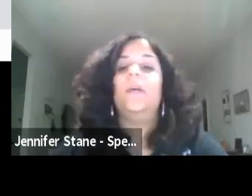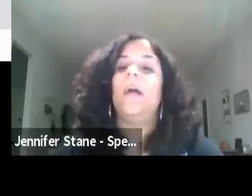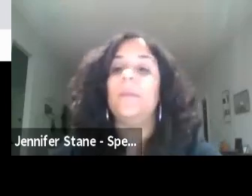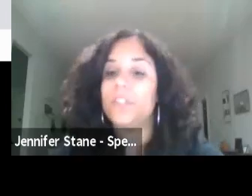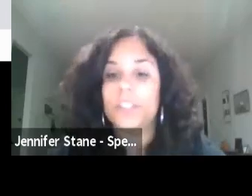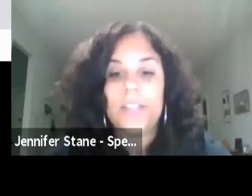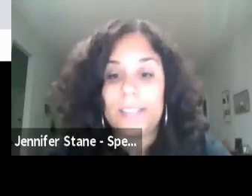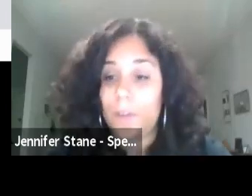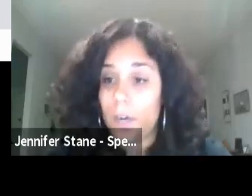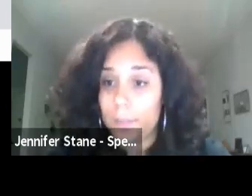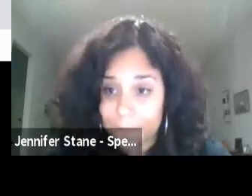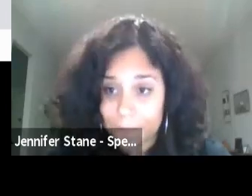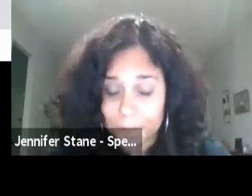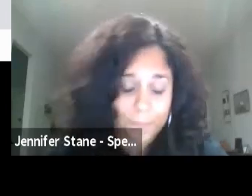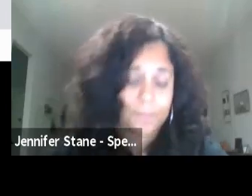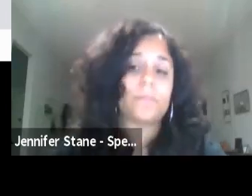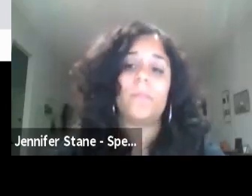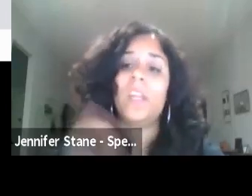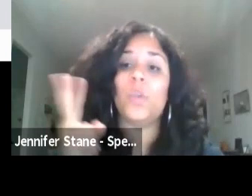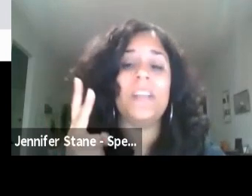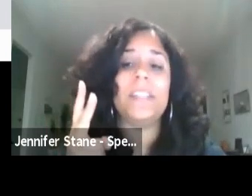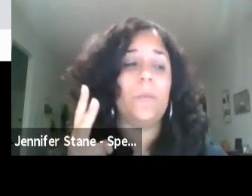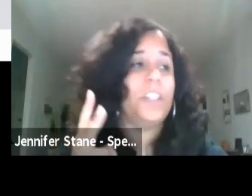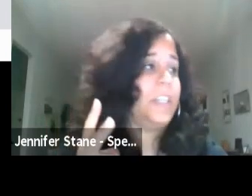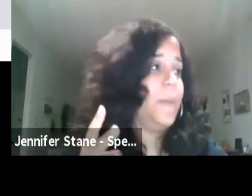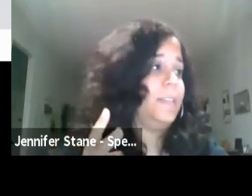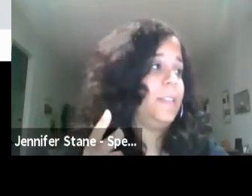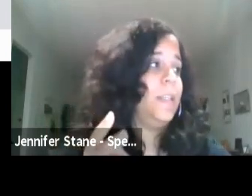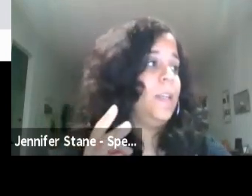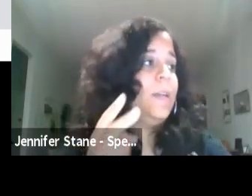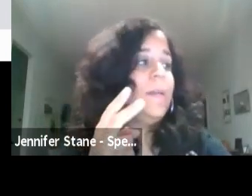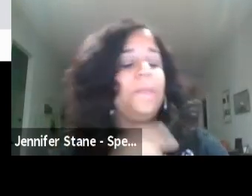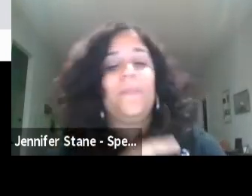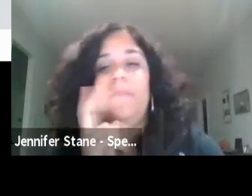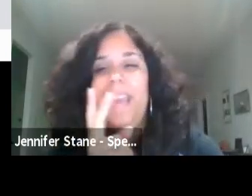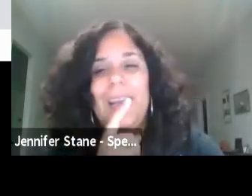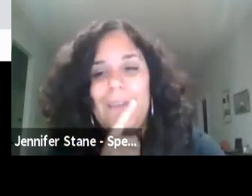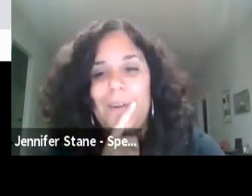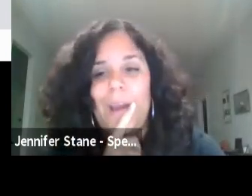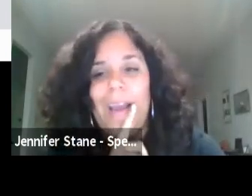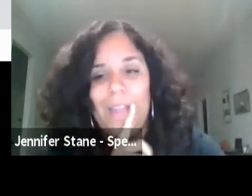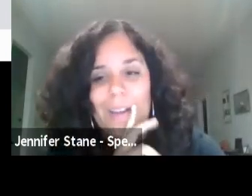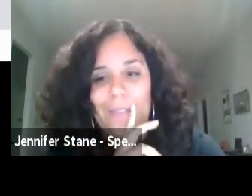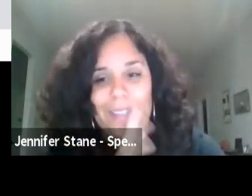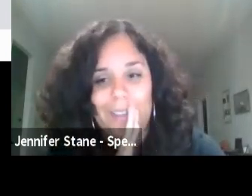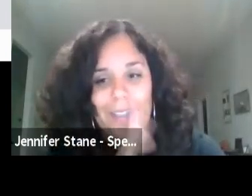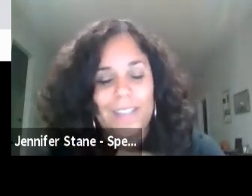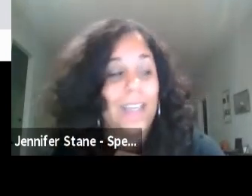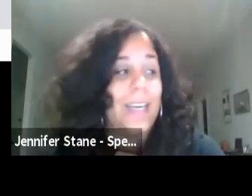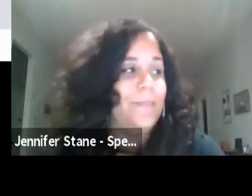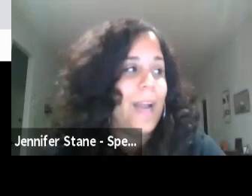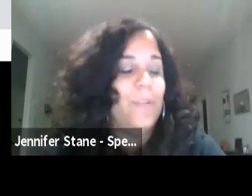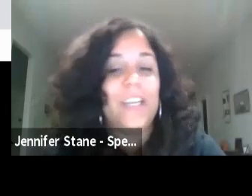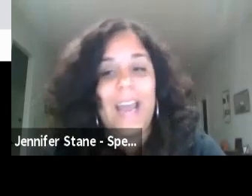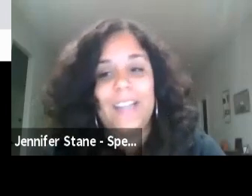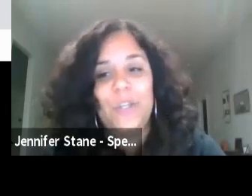So I'm sure you guys have heard twice a day brushing is best. Man, I gave it away. I thought I fixed it on this